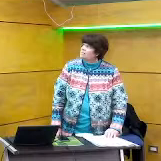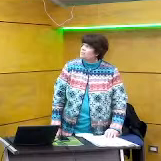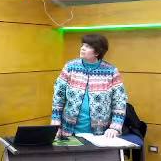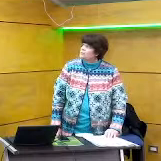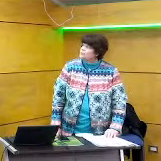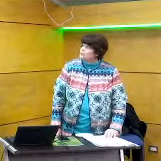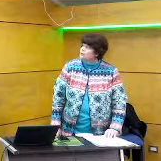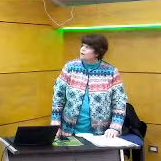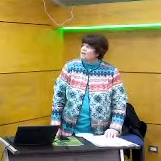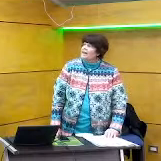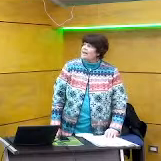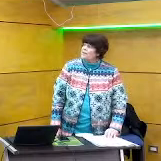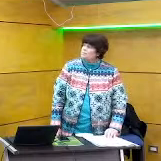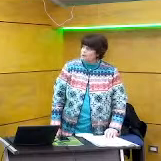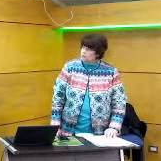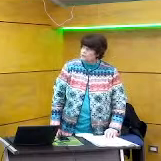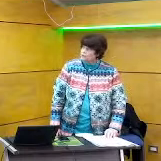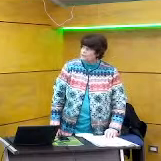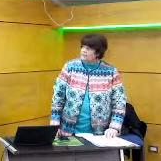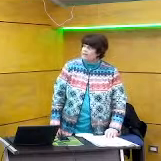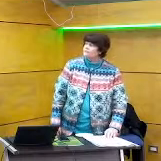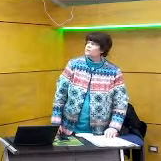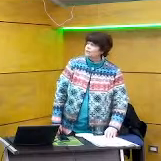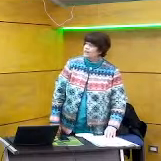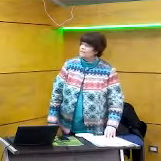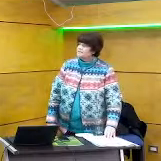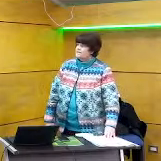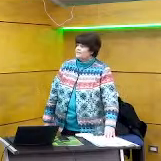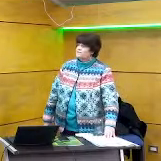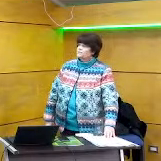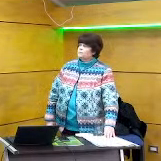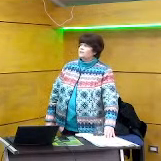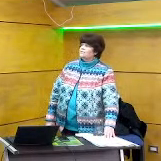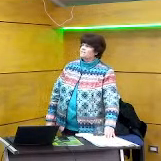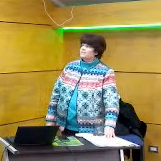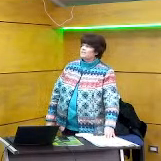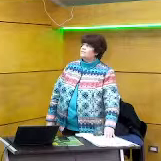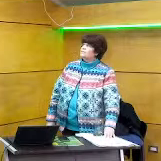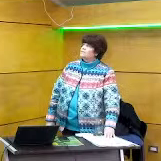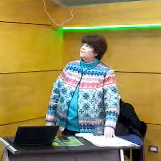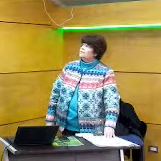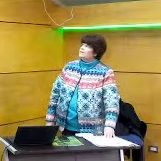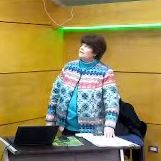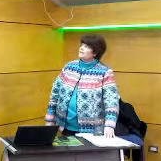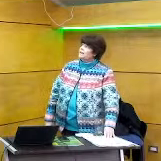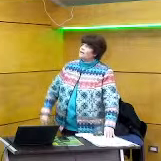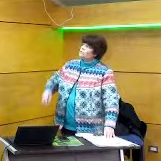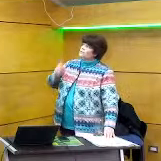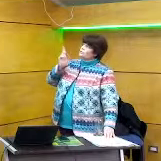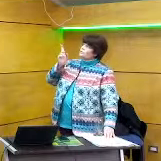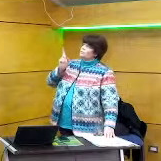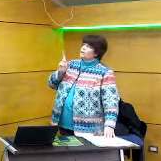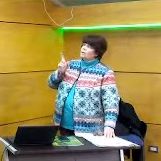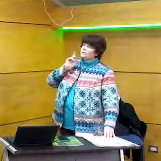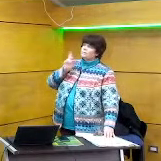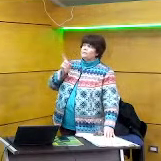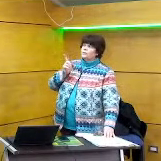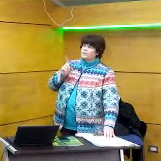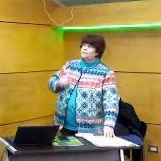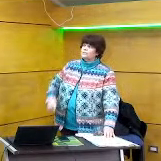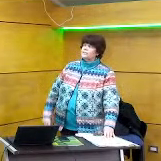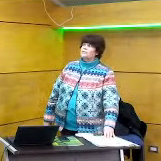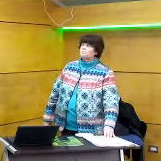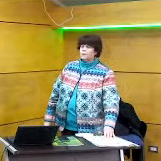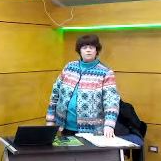Again, both the duologue and the poetry, if you look at the dates, you can see not only the duologue, but if